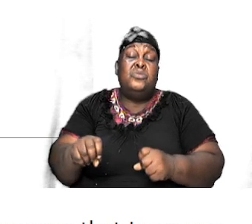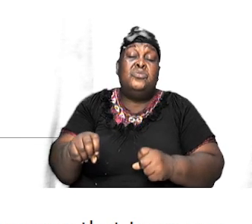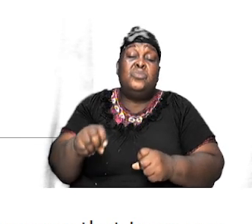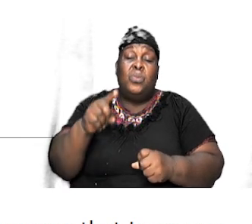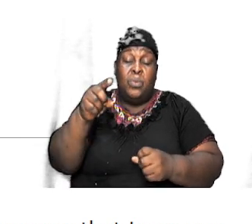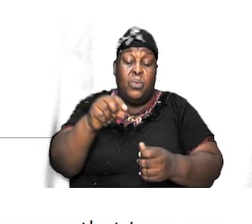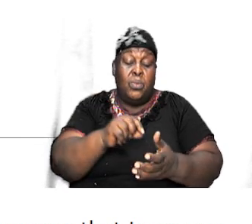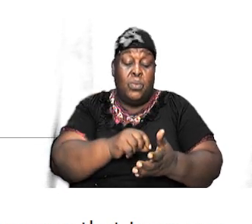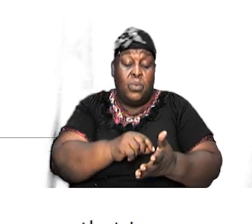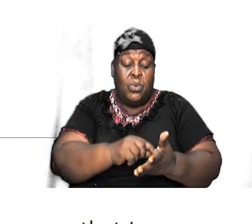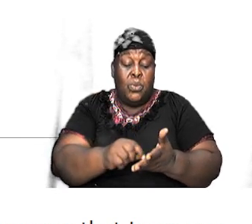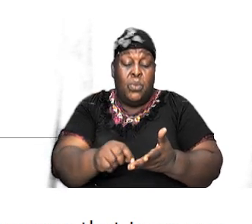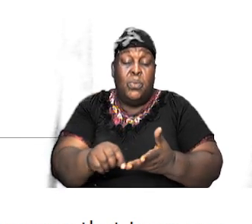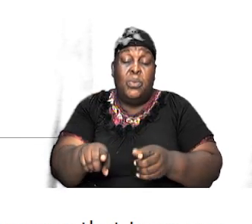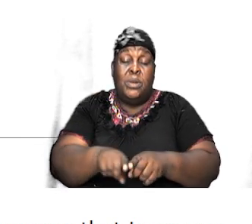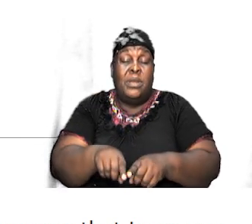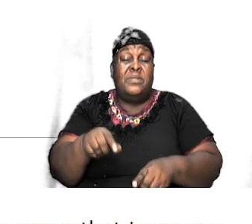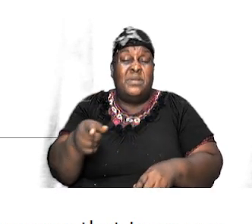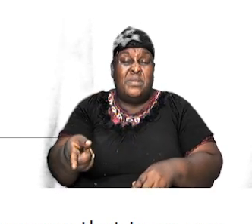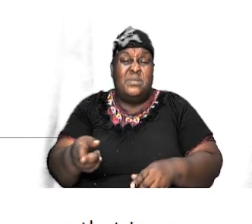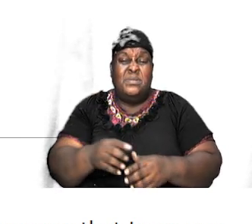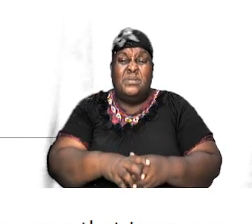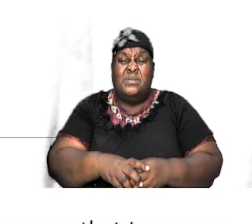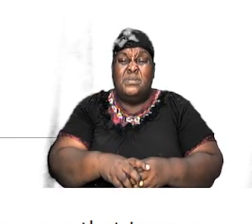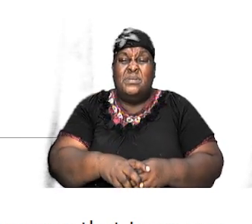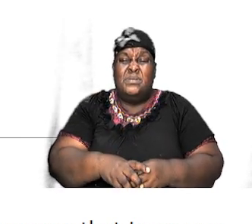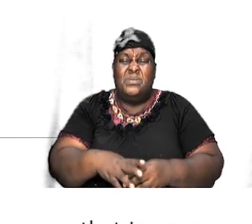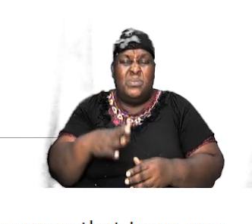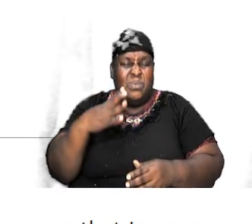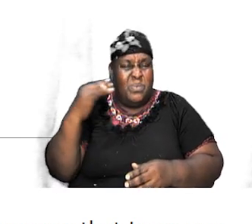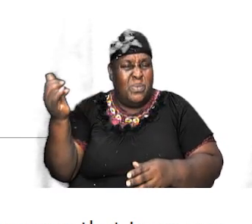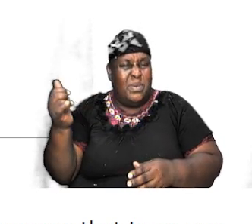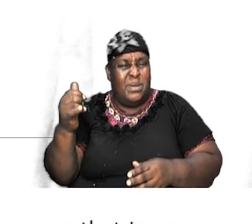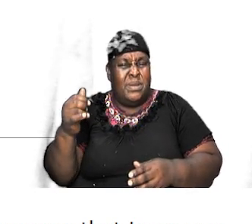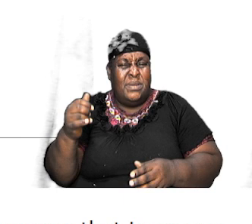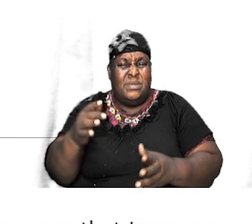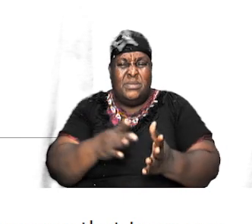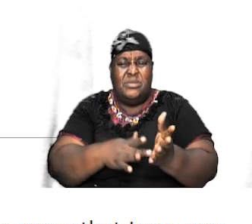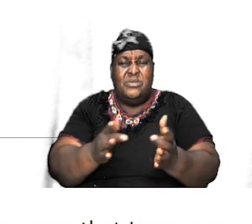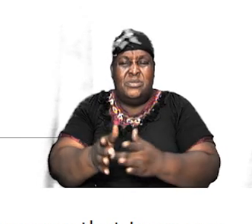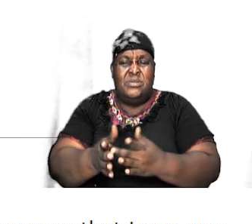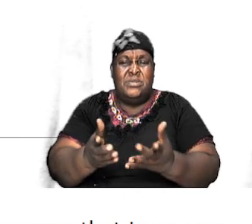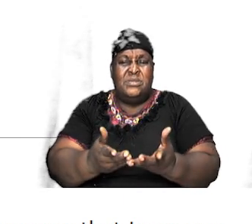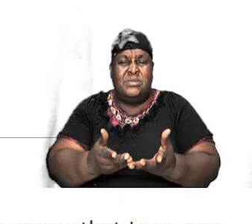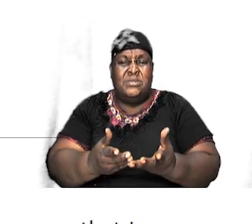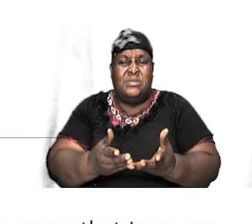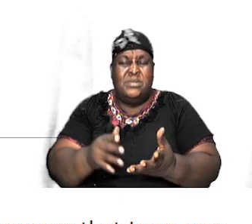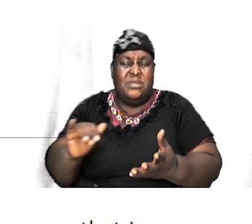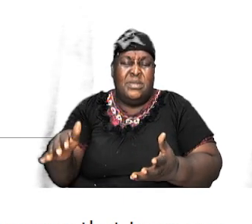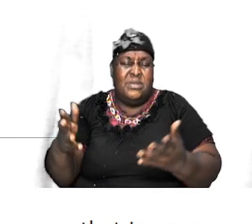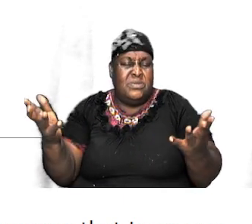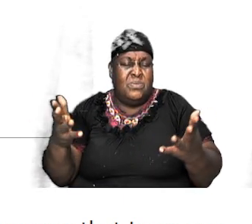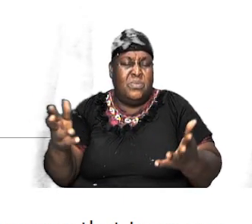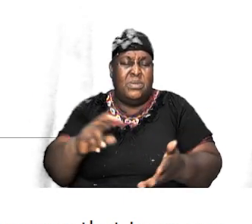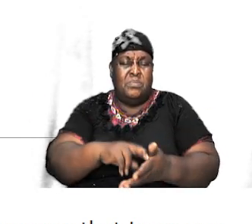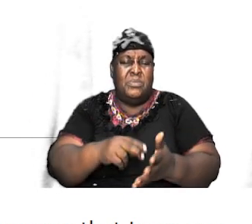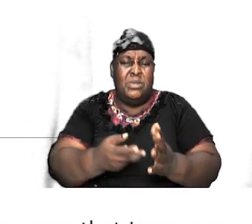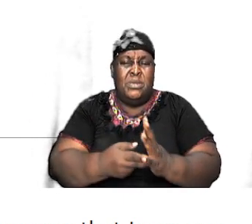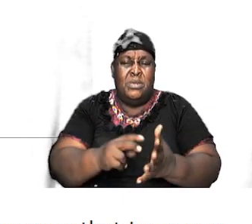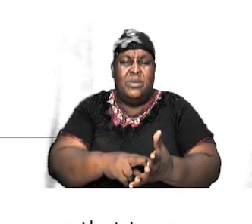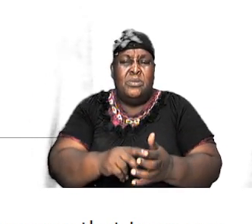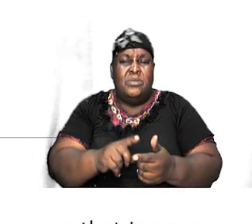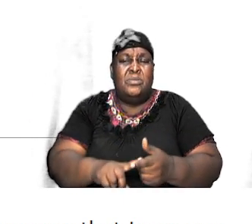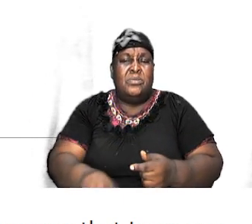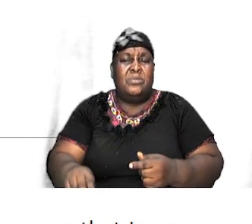know, somebody said, why didn't he just say Jesus? Because that's what he means. You know, but to